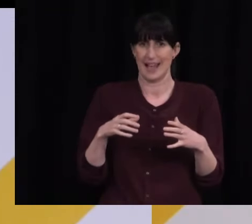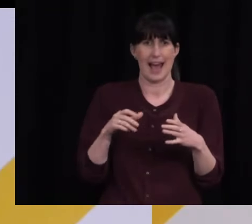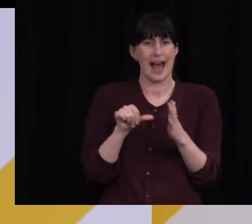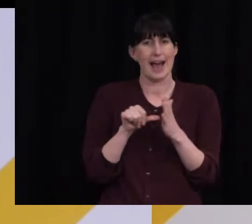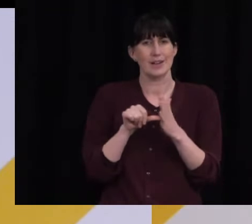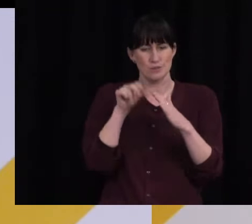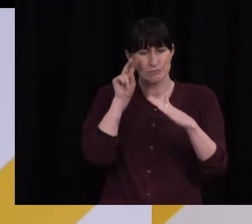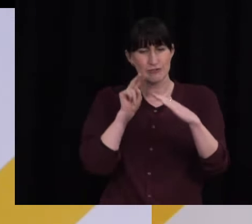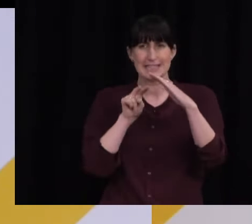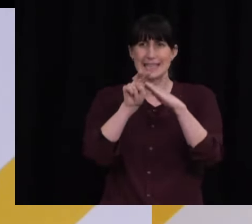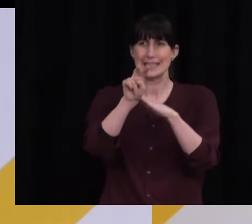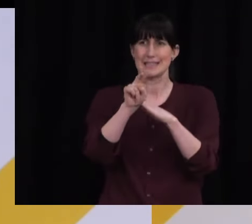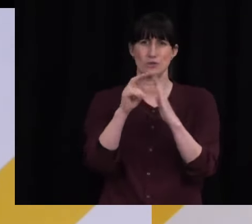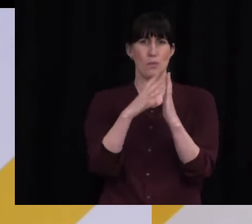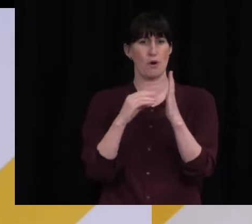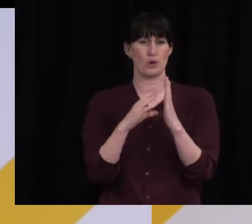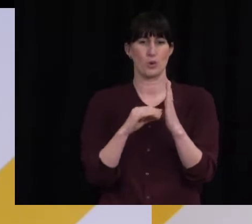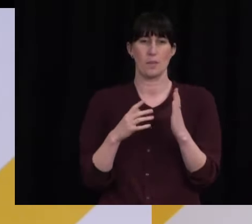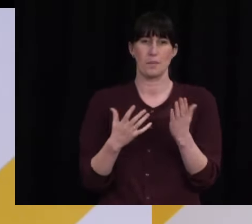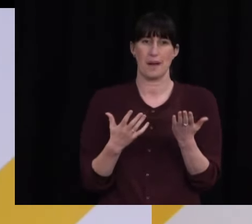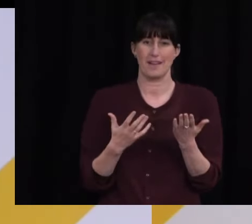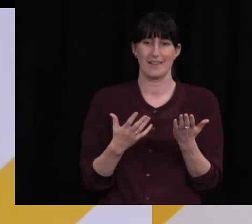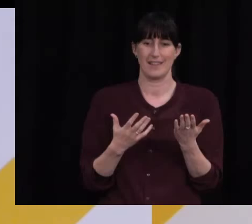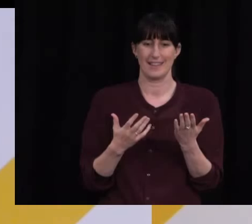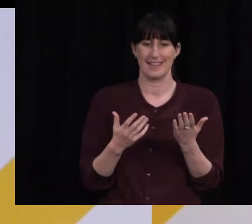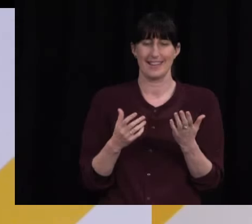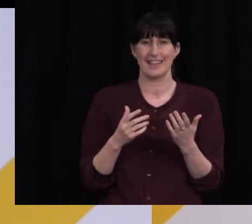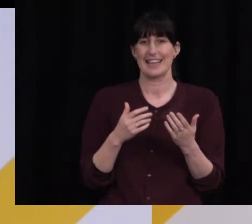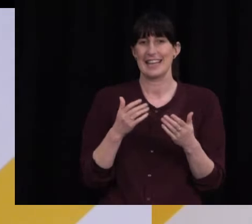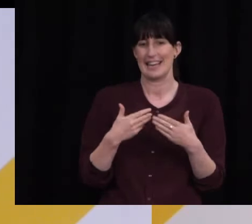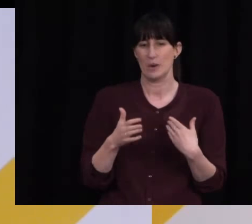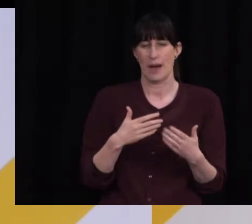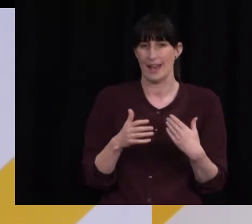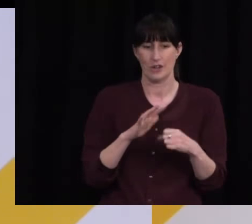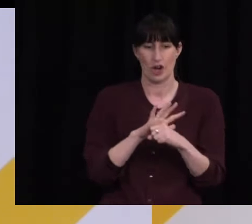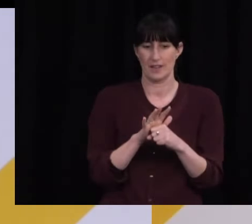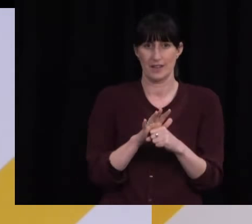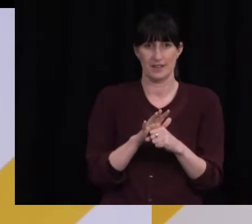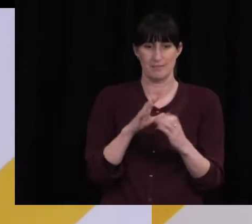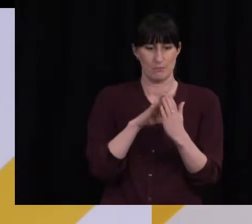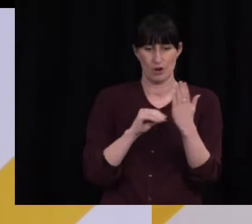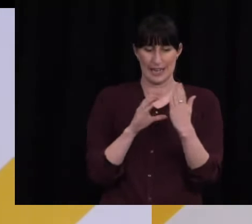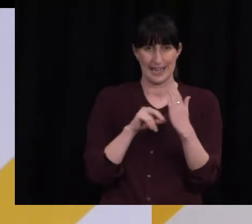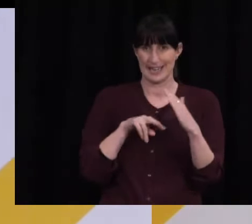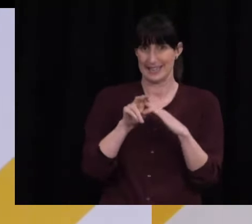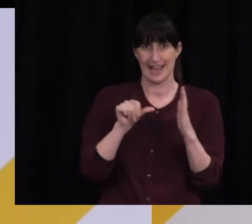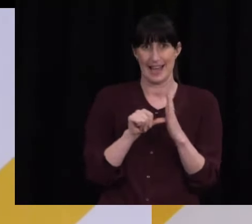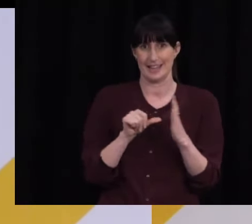difficult generally in COVID, which is why it comes with so many disclaimers. Okay, thank you everyone.